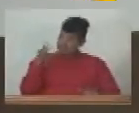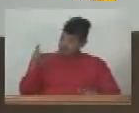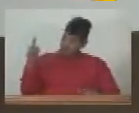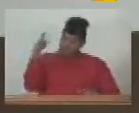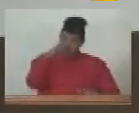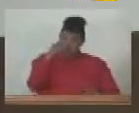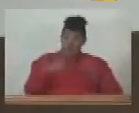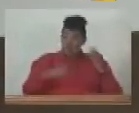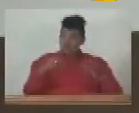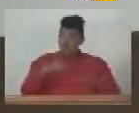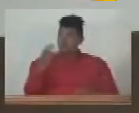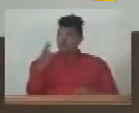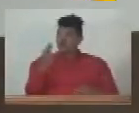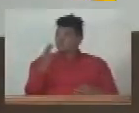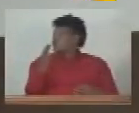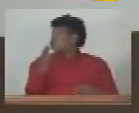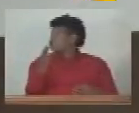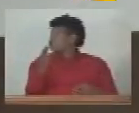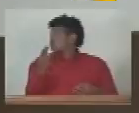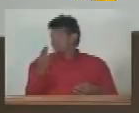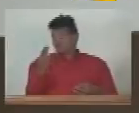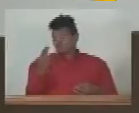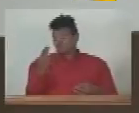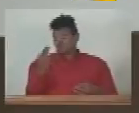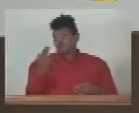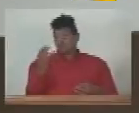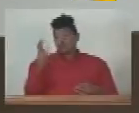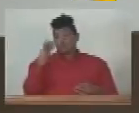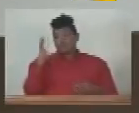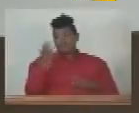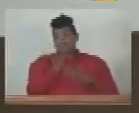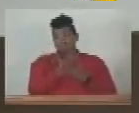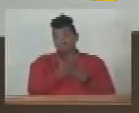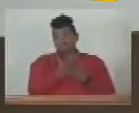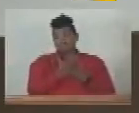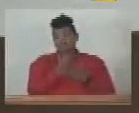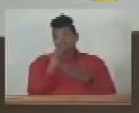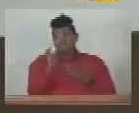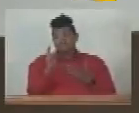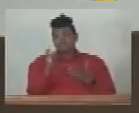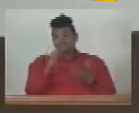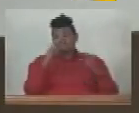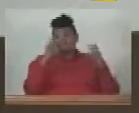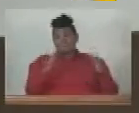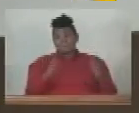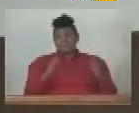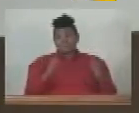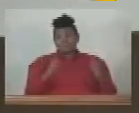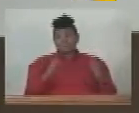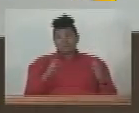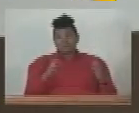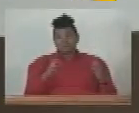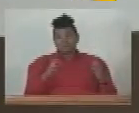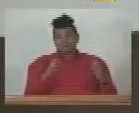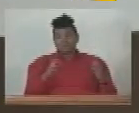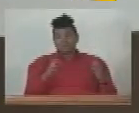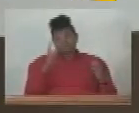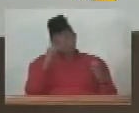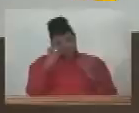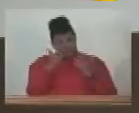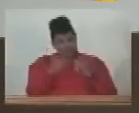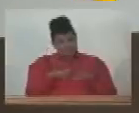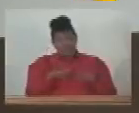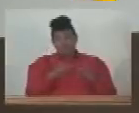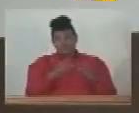us use, which I will be on later on, the plea bargaining bill, mediation, arbitration, to get